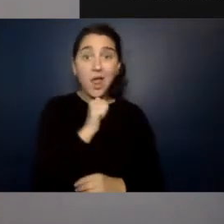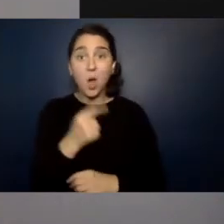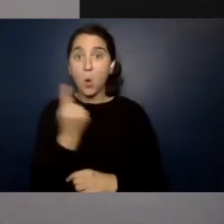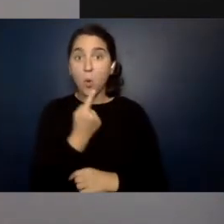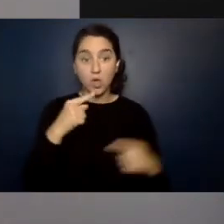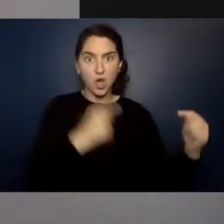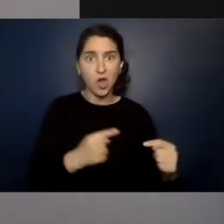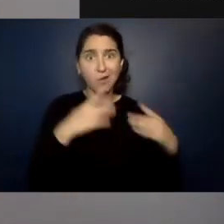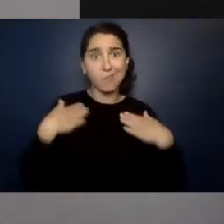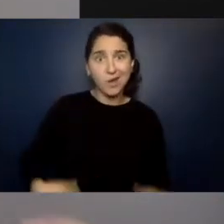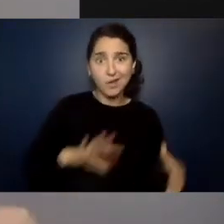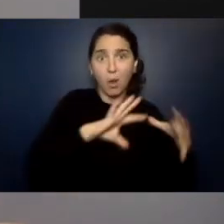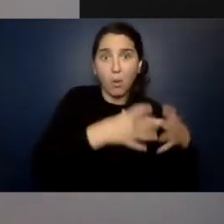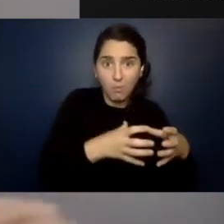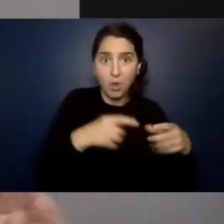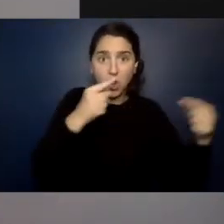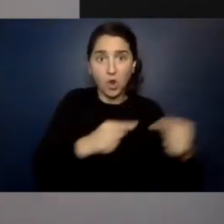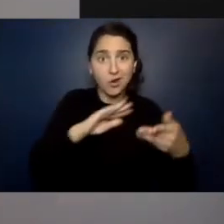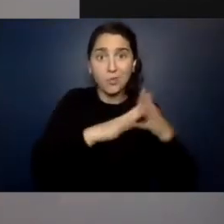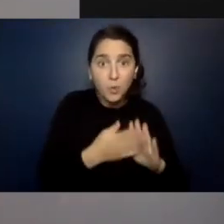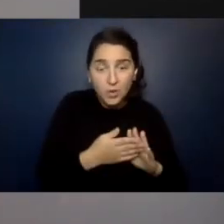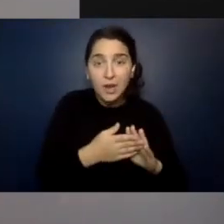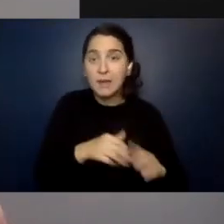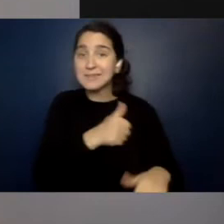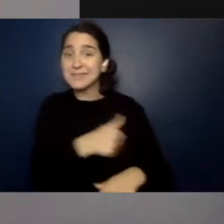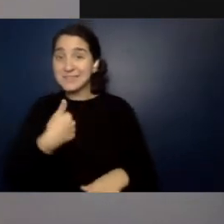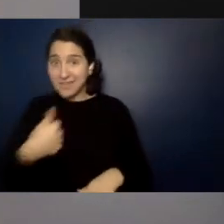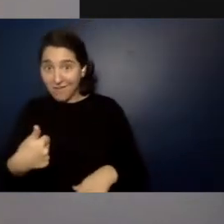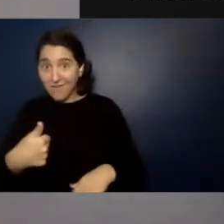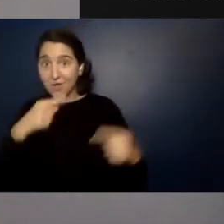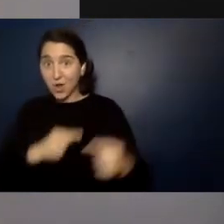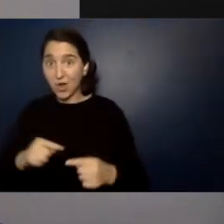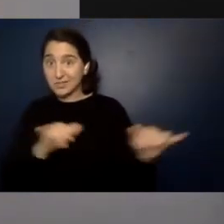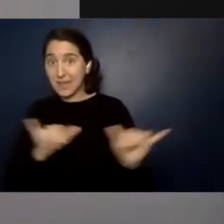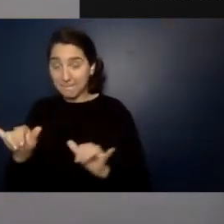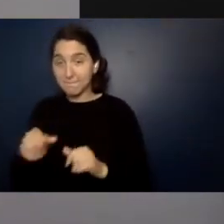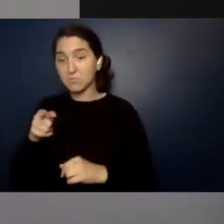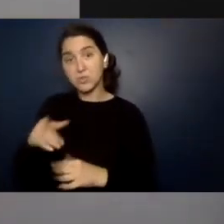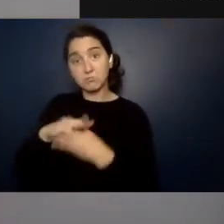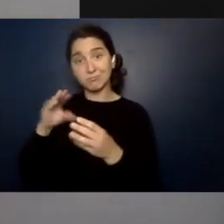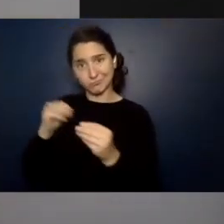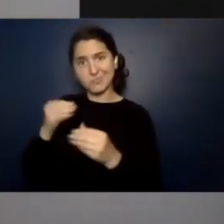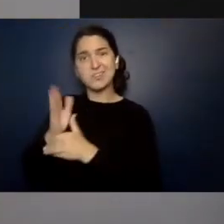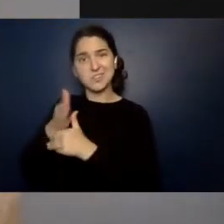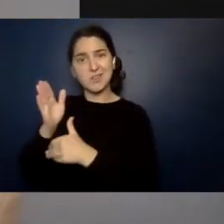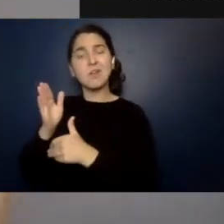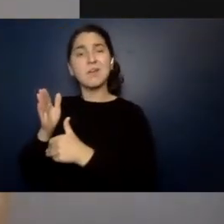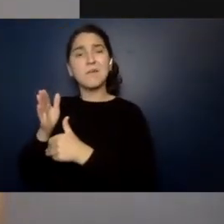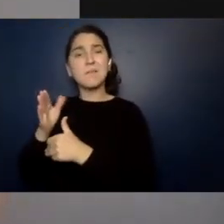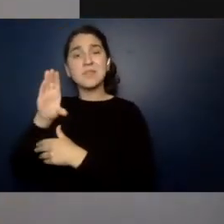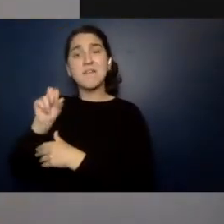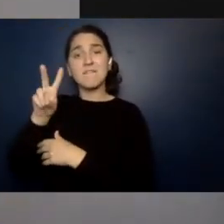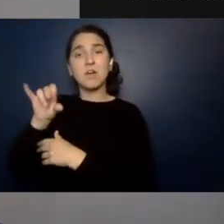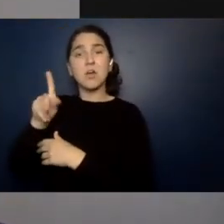closed their parks and recreation sections, all just so that they would not have to desegregate those spaces. In other